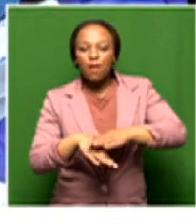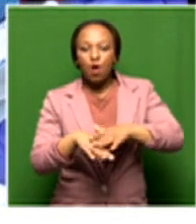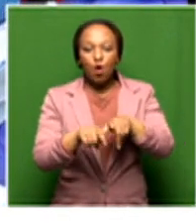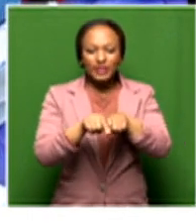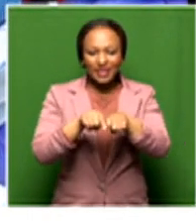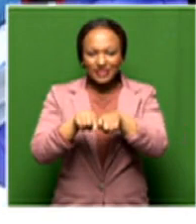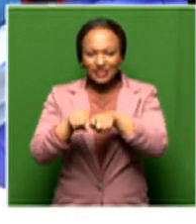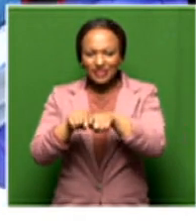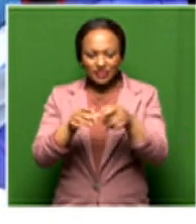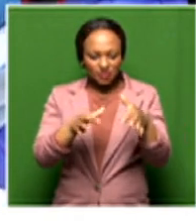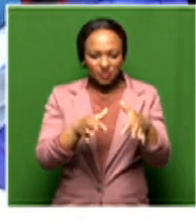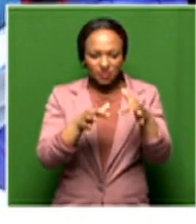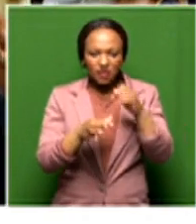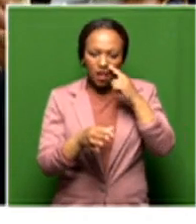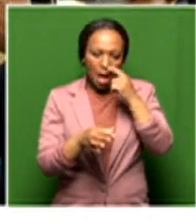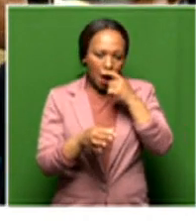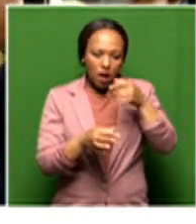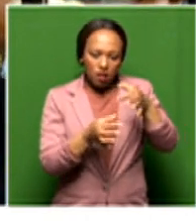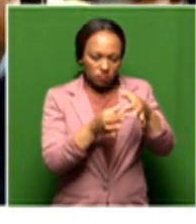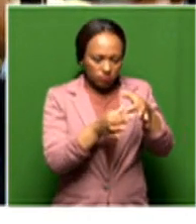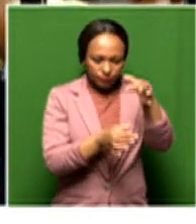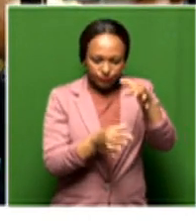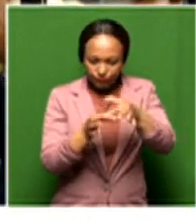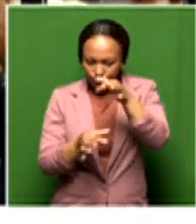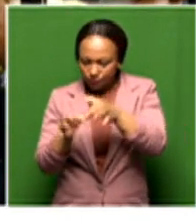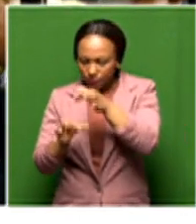testing kits. So through the 250 million